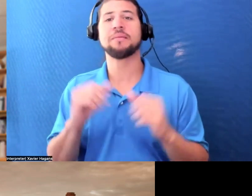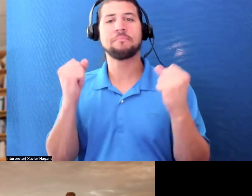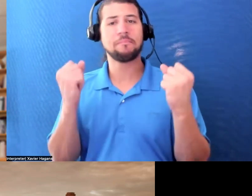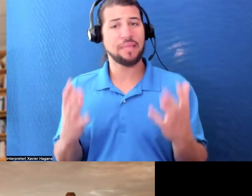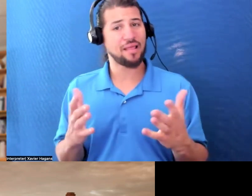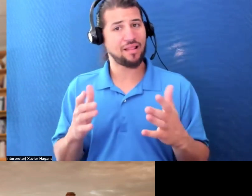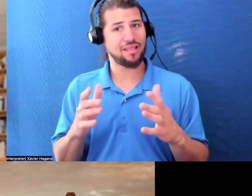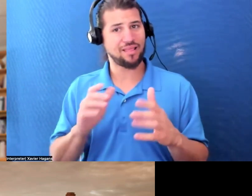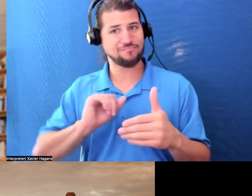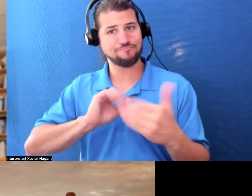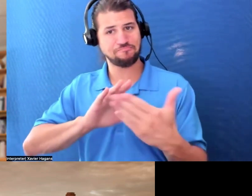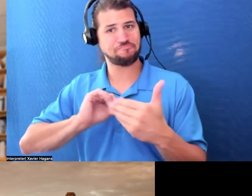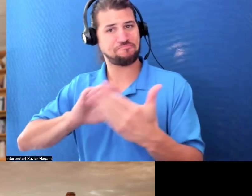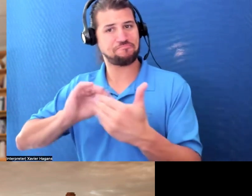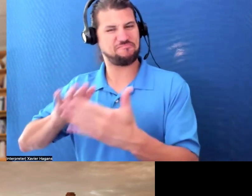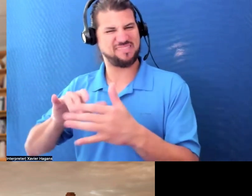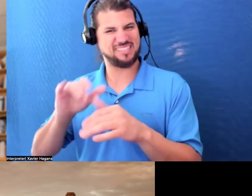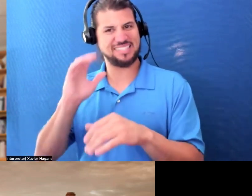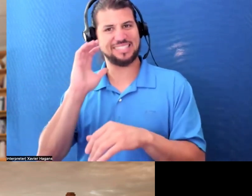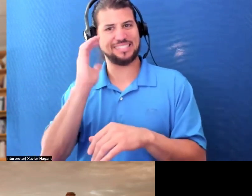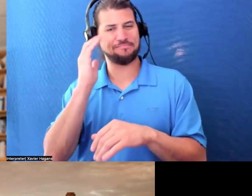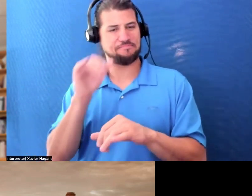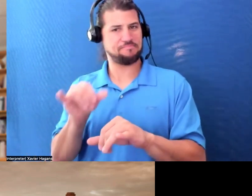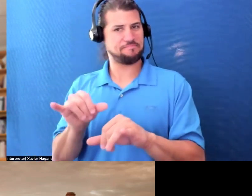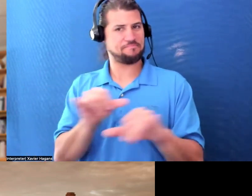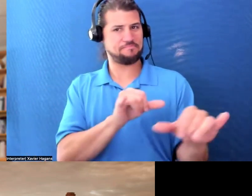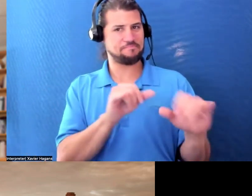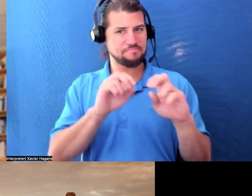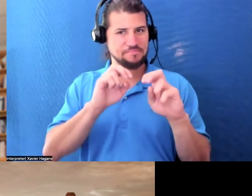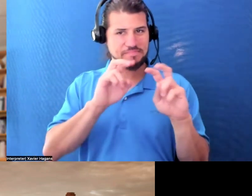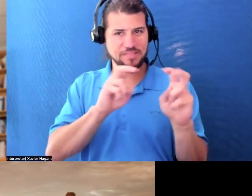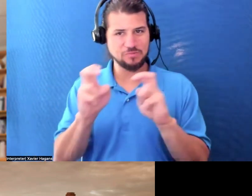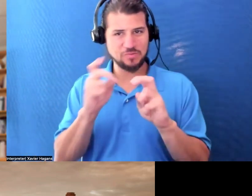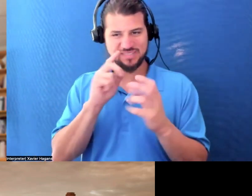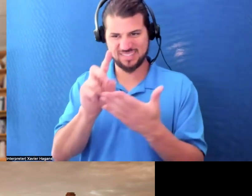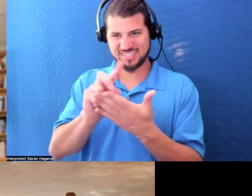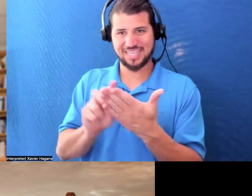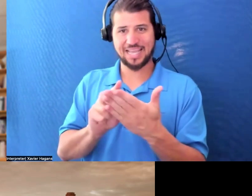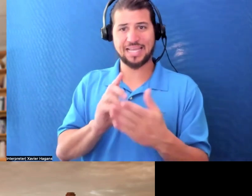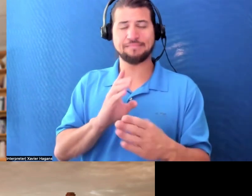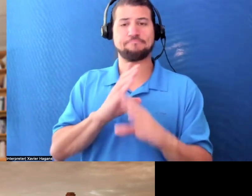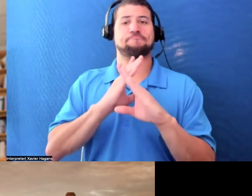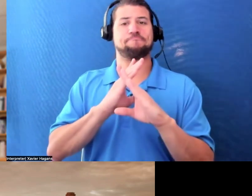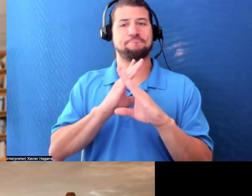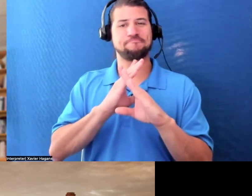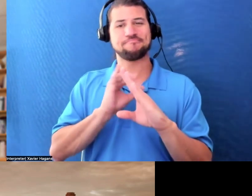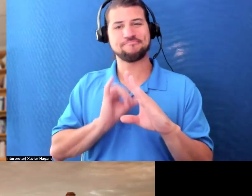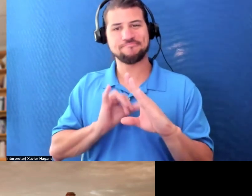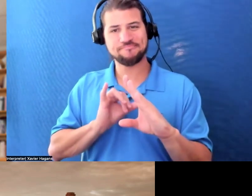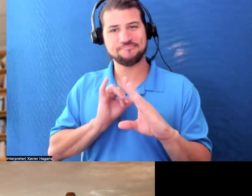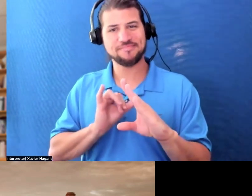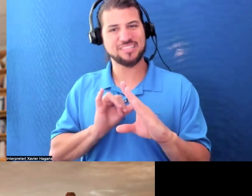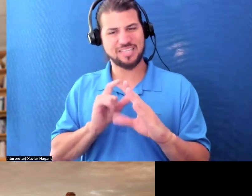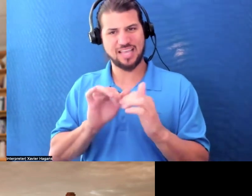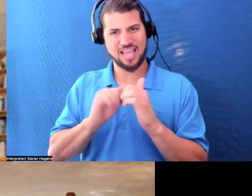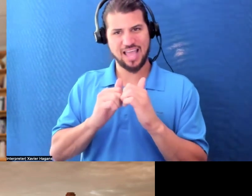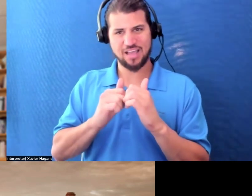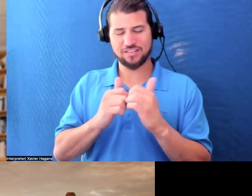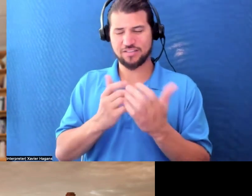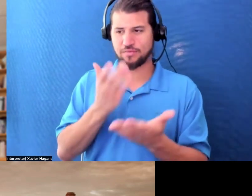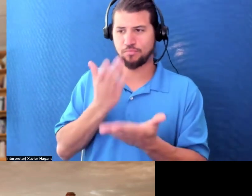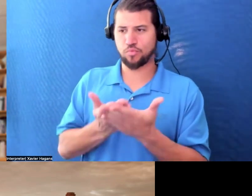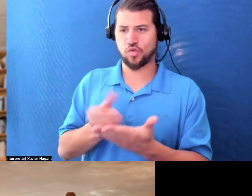face similar issues in terms of the design being barriers. And so creating kind of a proof of concept